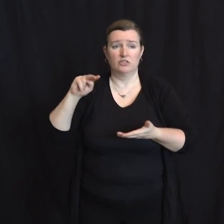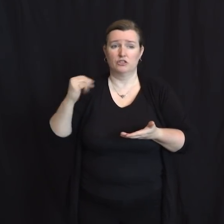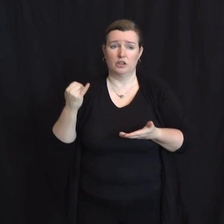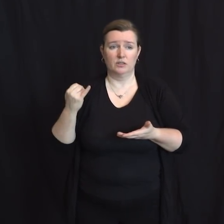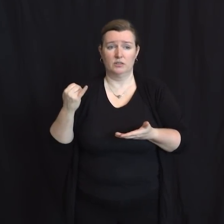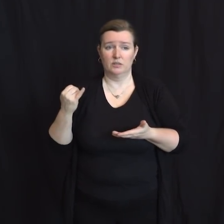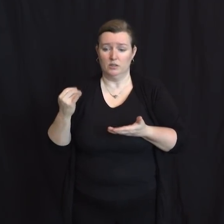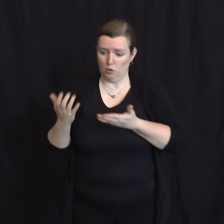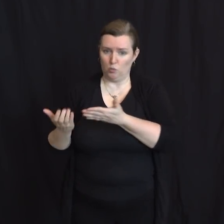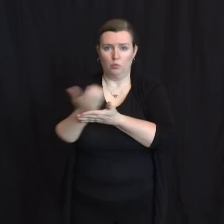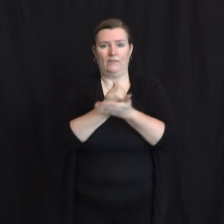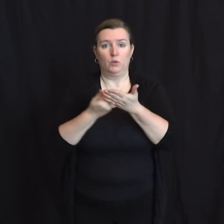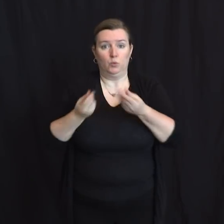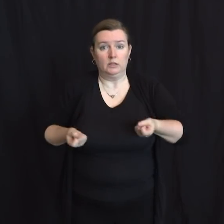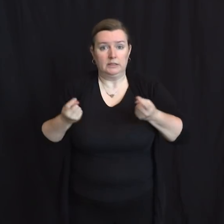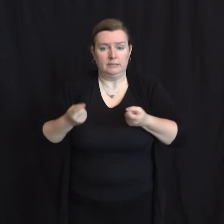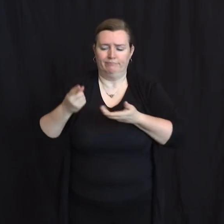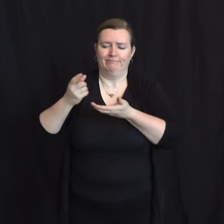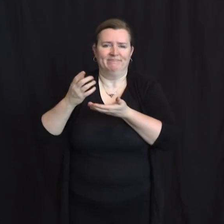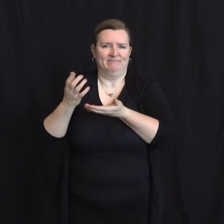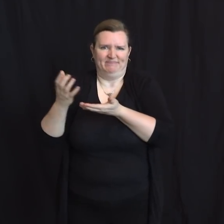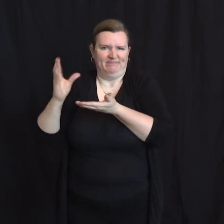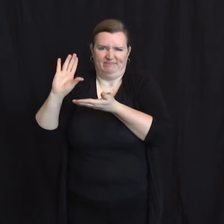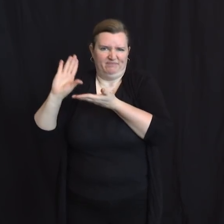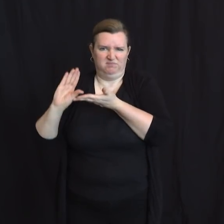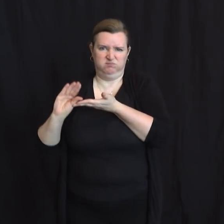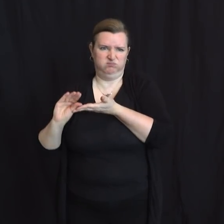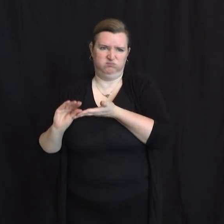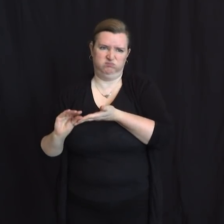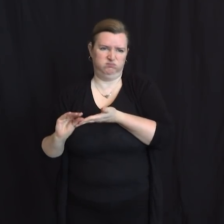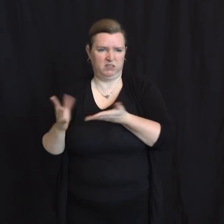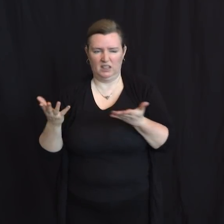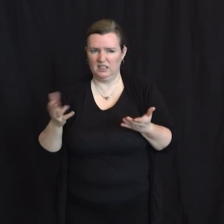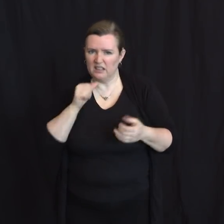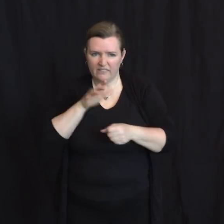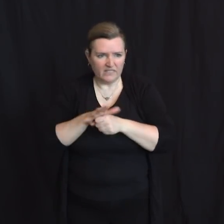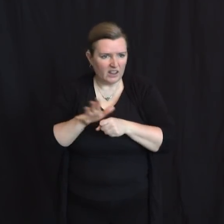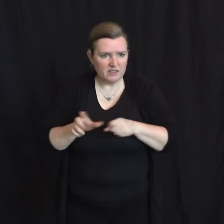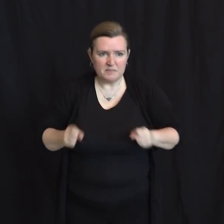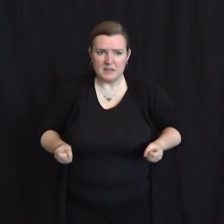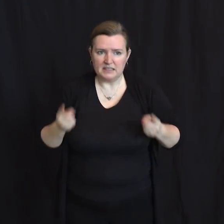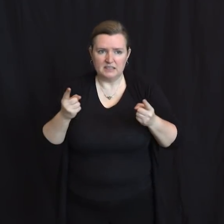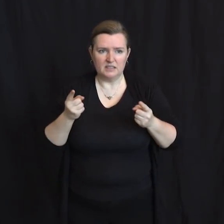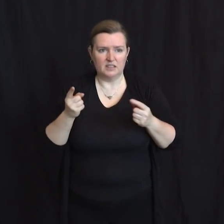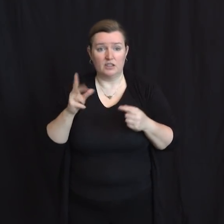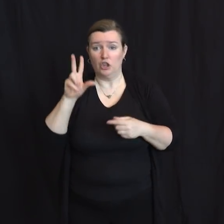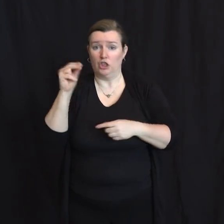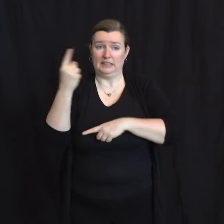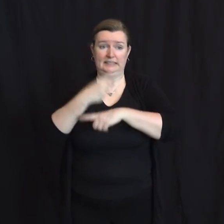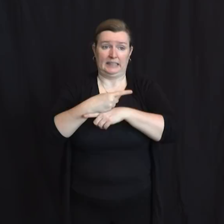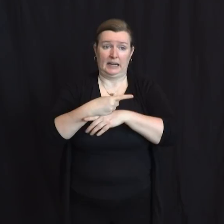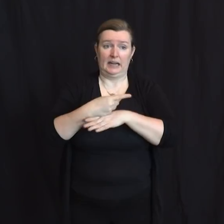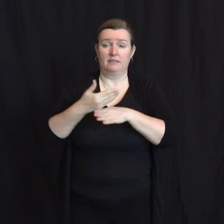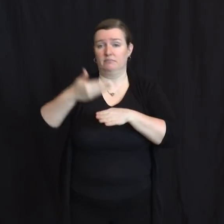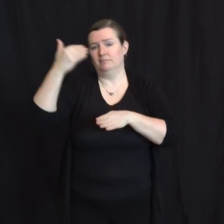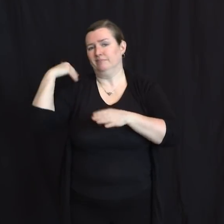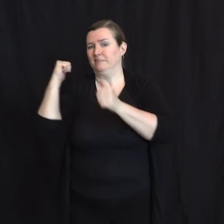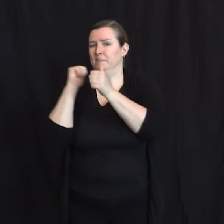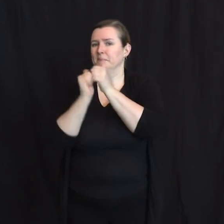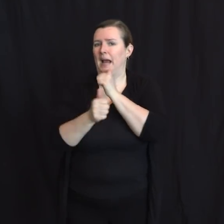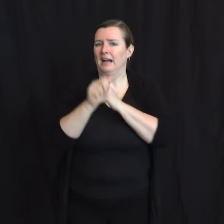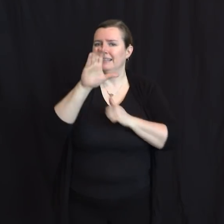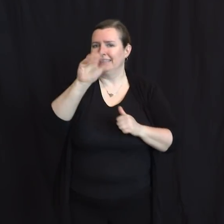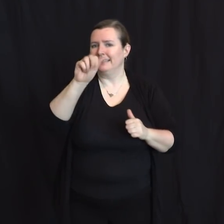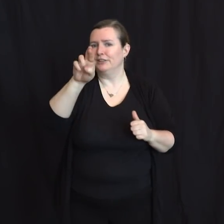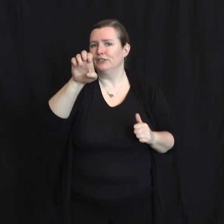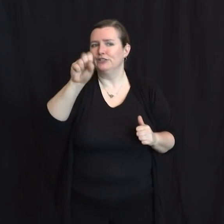the crisis. Roughly, I think it was 29 days ago, they passed the CARES Act. It had a coronavirus relief fund,